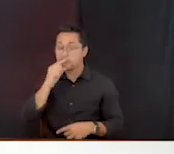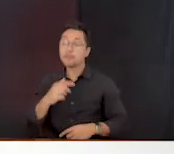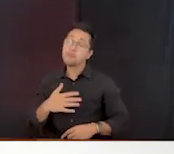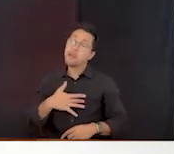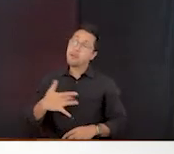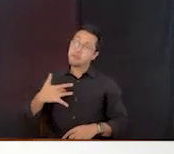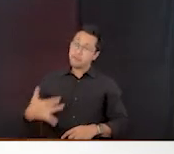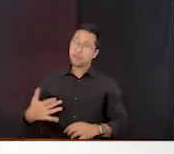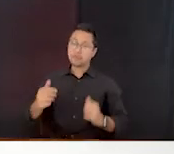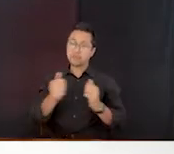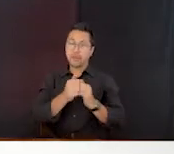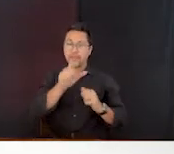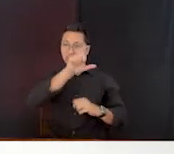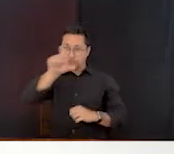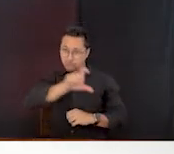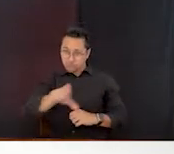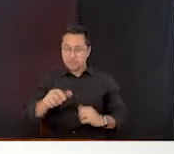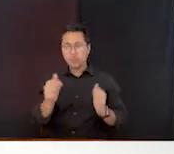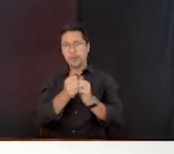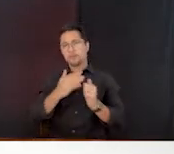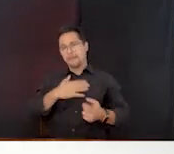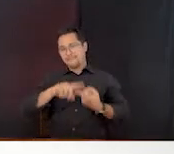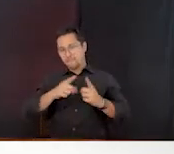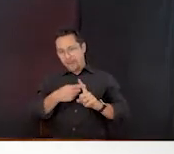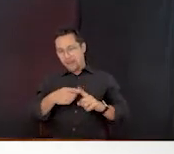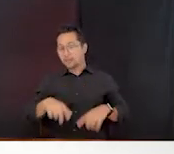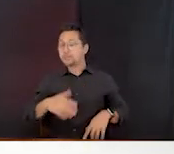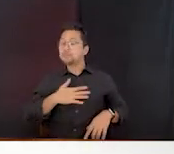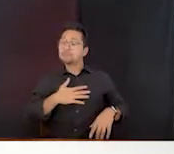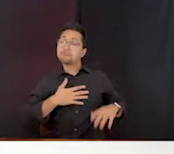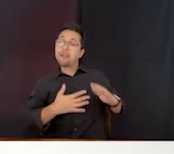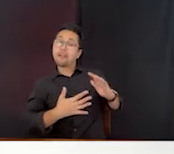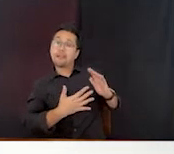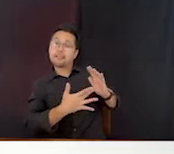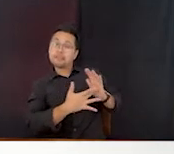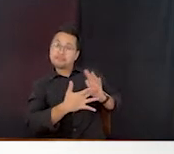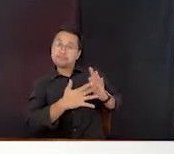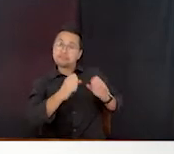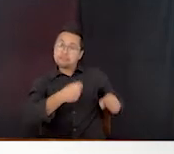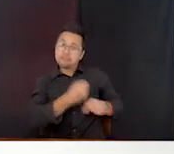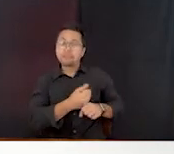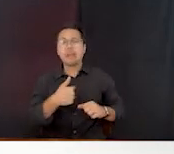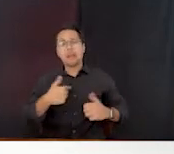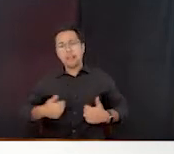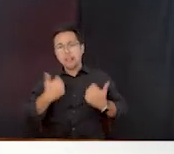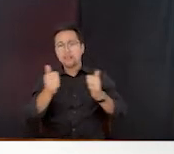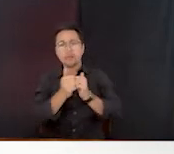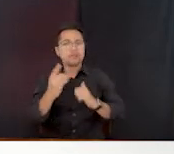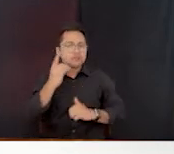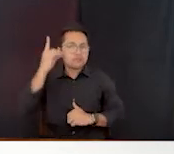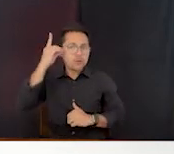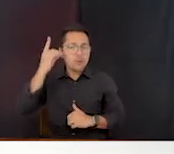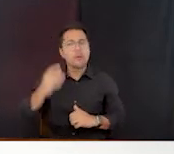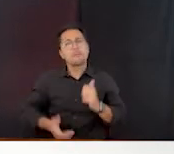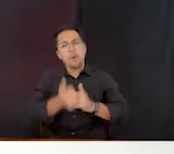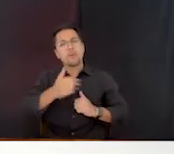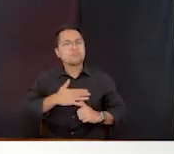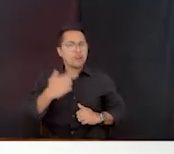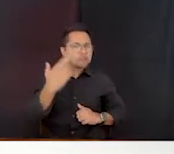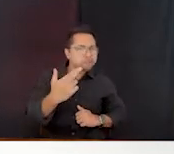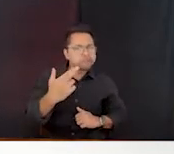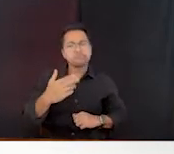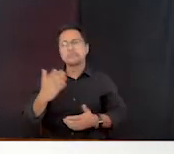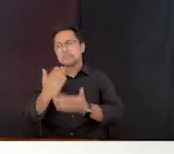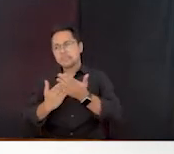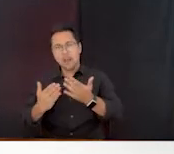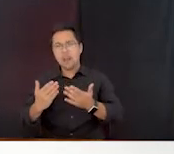because my sophomore year, which is when this started, I lived in a dorm with a bunch of other music majors. Many of them were my close friends, and some of them were even right next to me